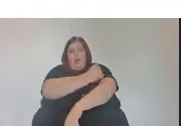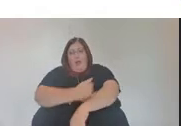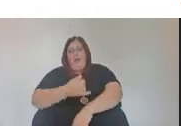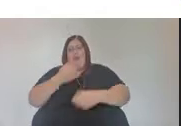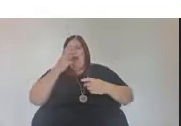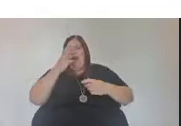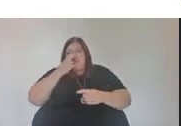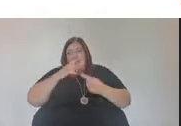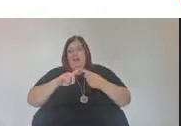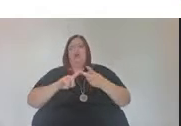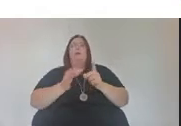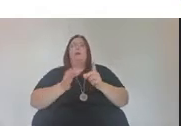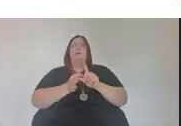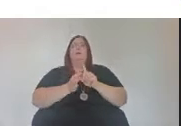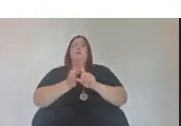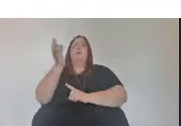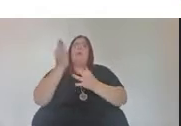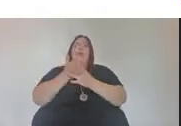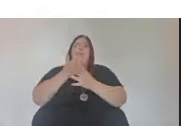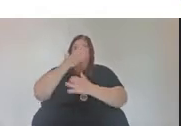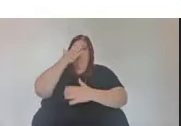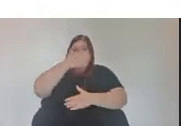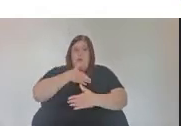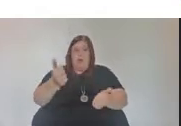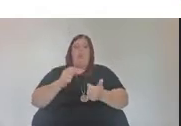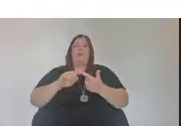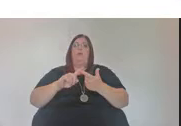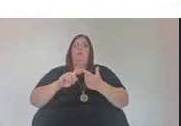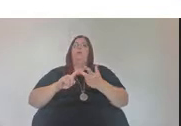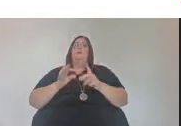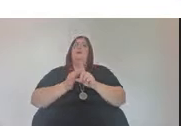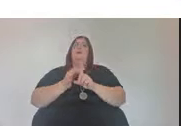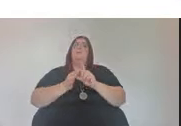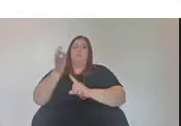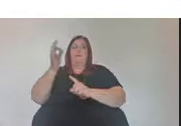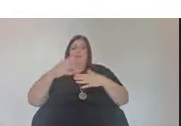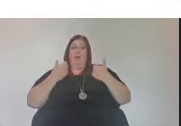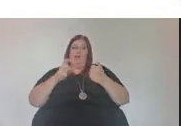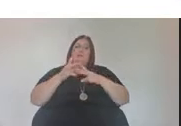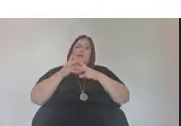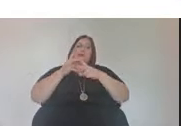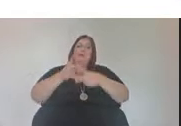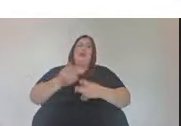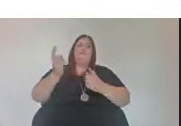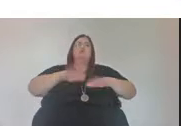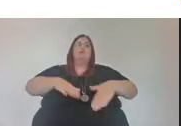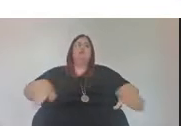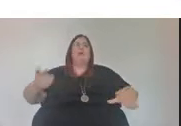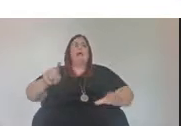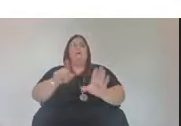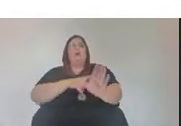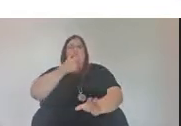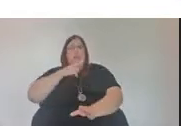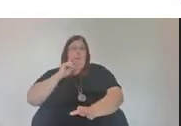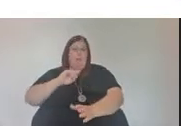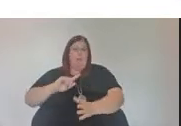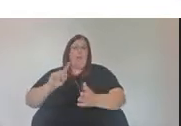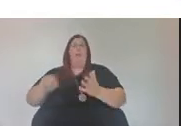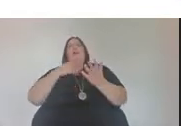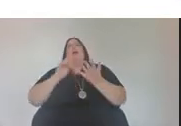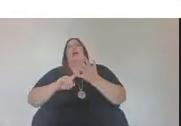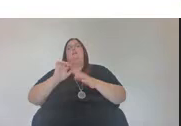conditions, improving access to mental health services, improving health and care services for children and young people, as well